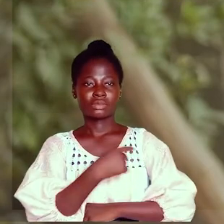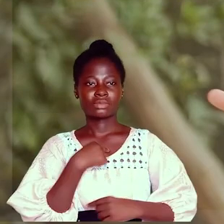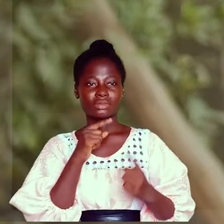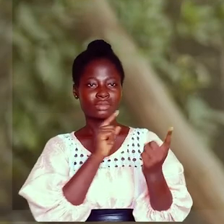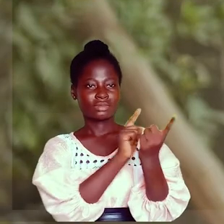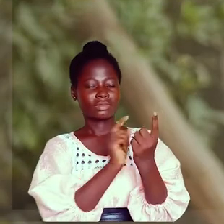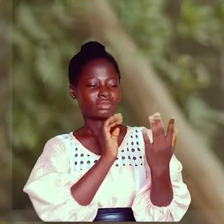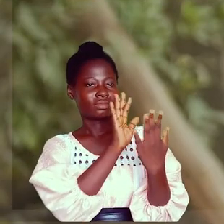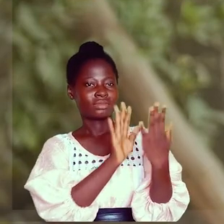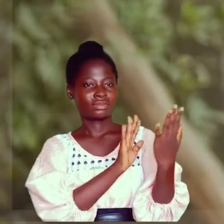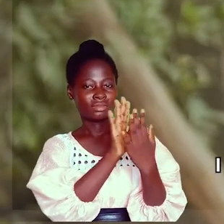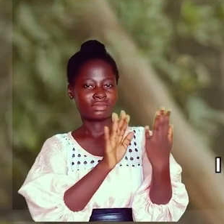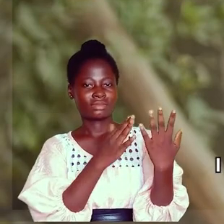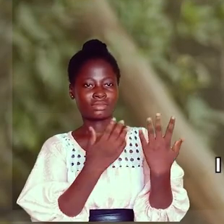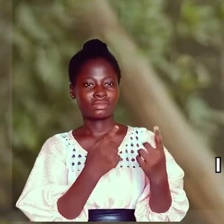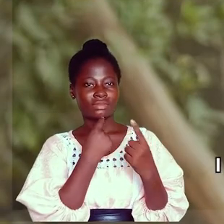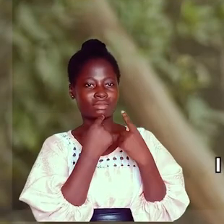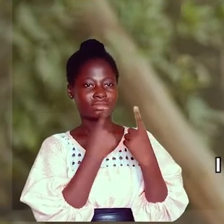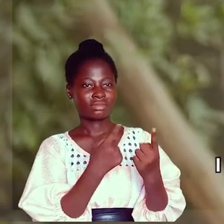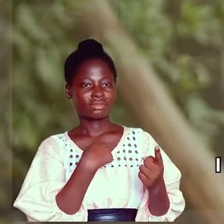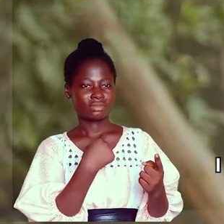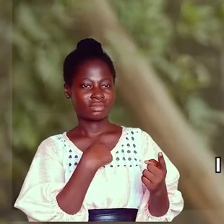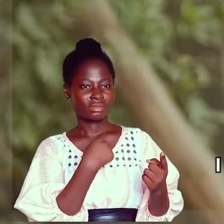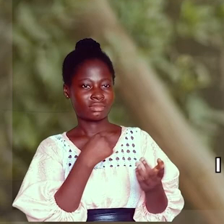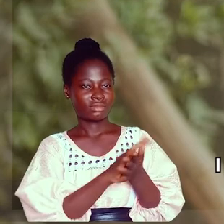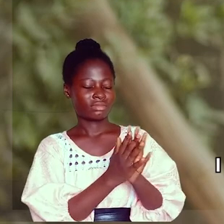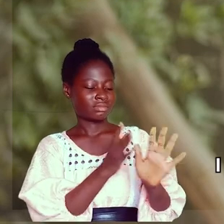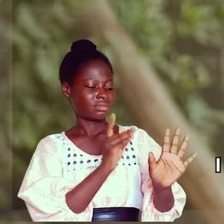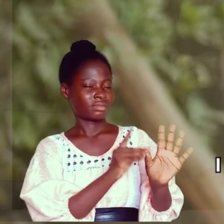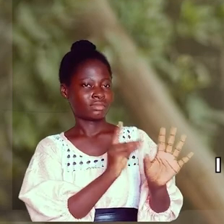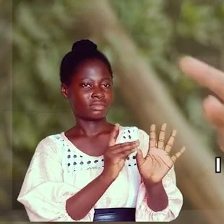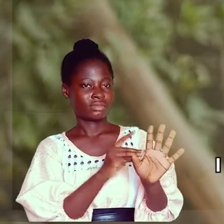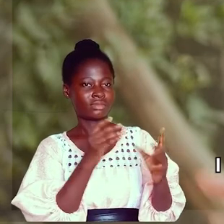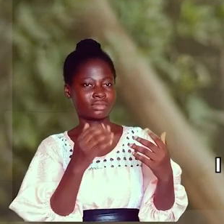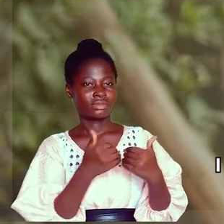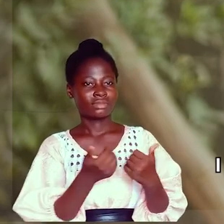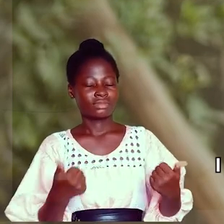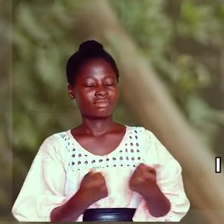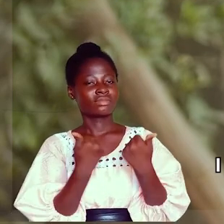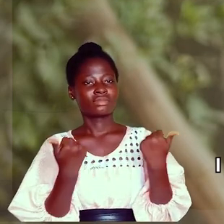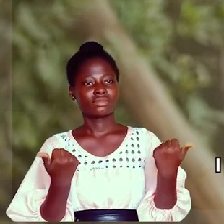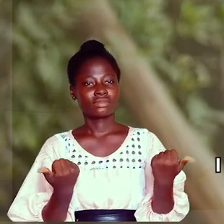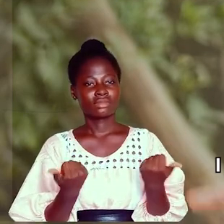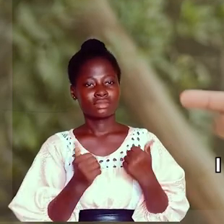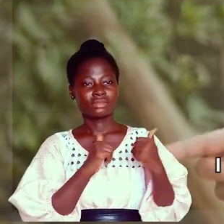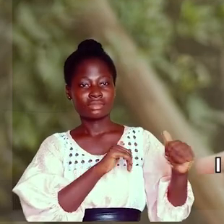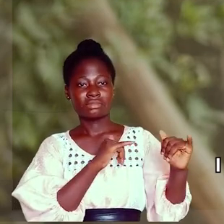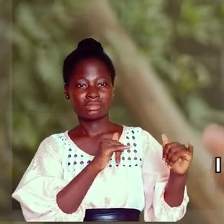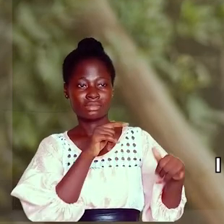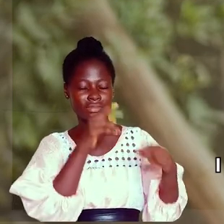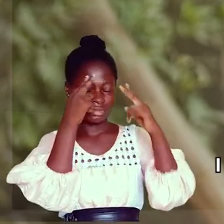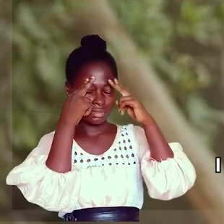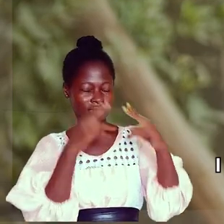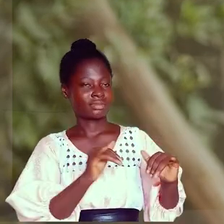I confronted her. I made her aware that I became disabled through an accident, which could happen to